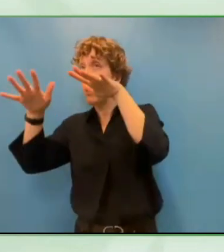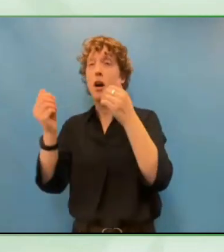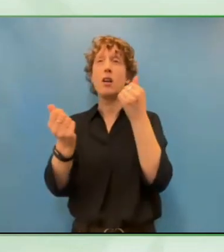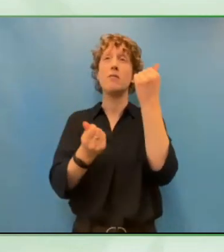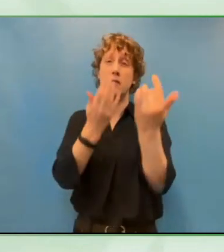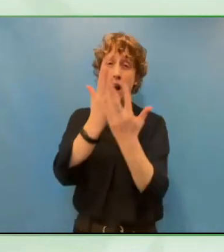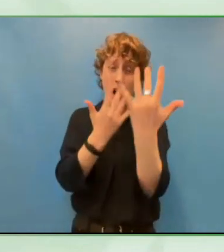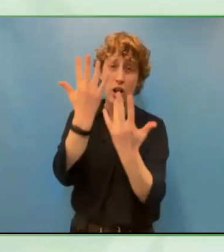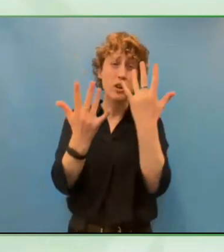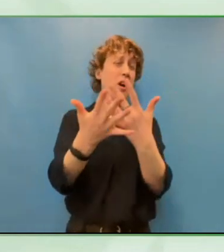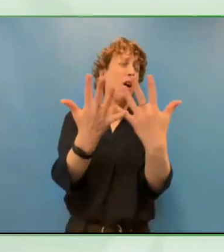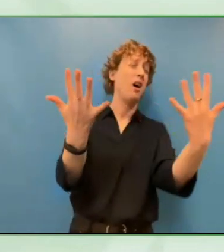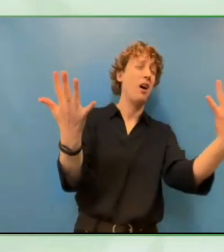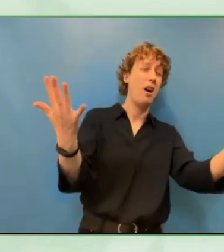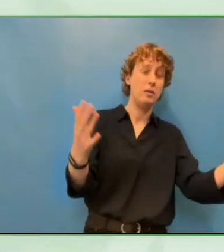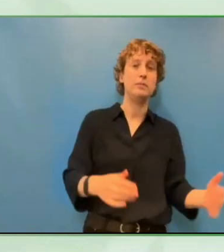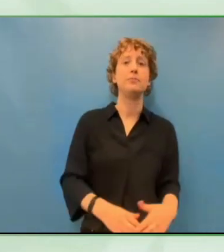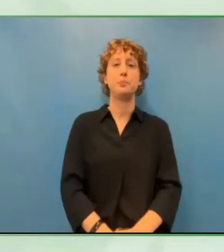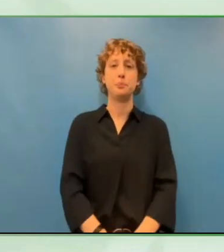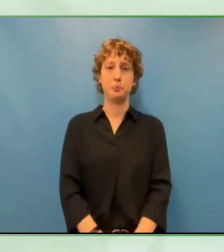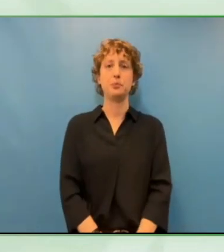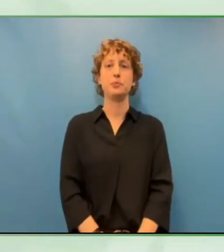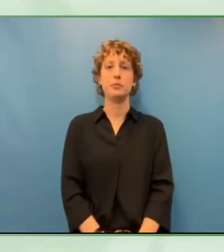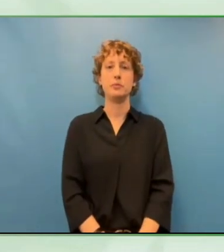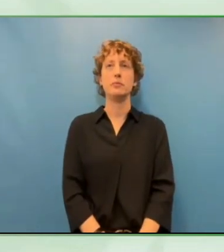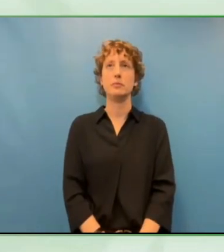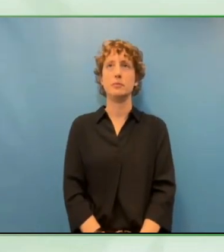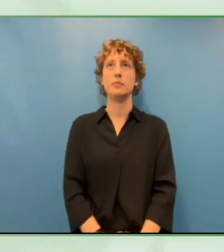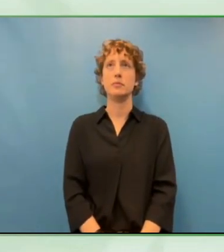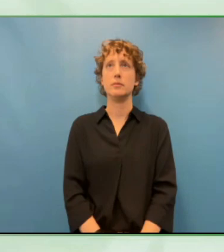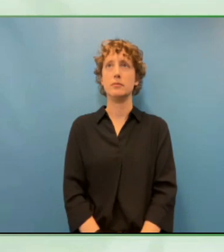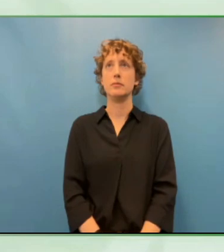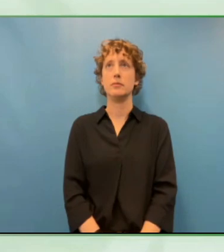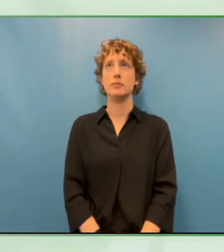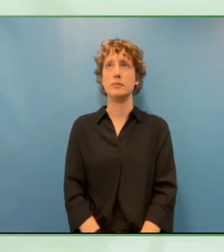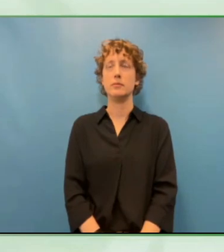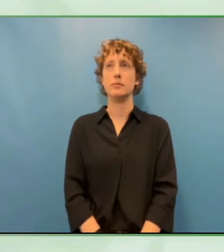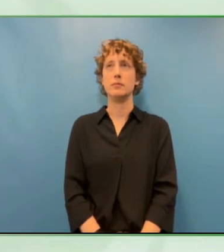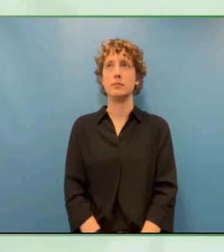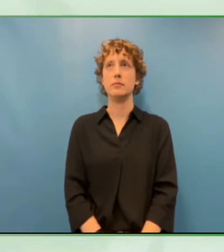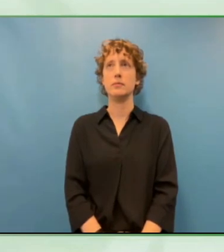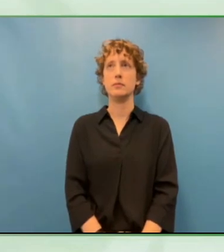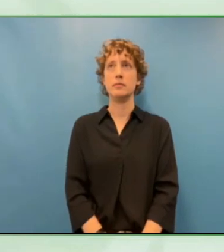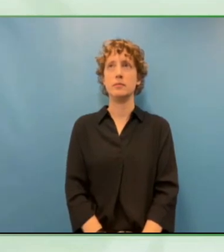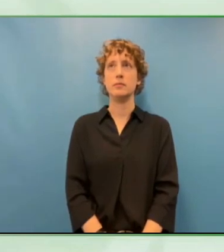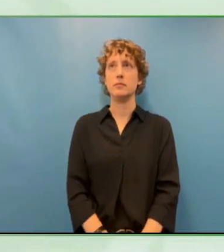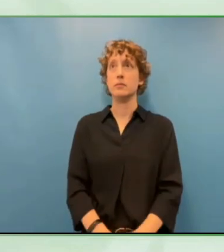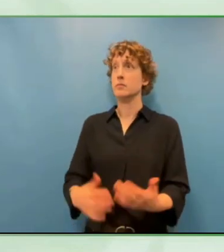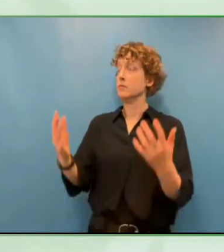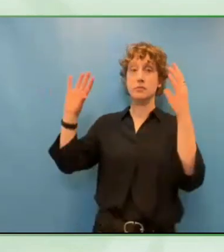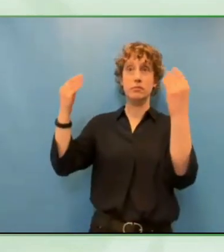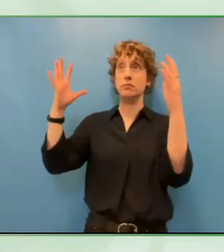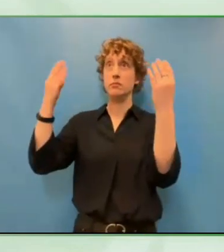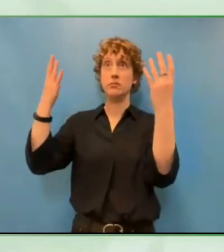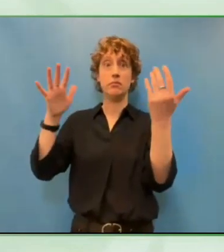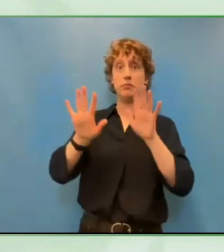look at first responders, and we were talking in this in preparedness, I was really curious. We